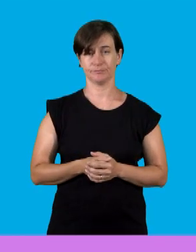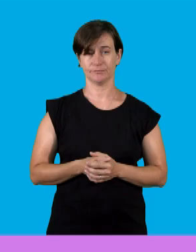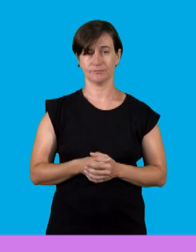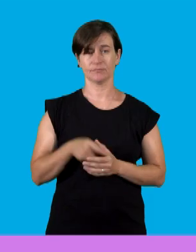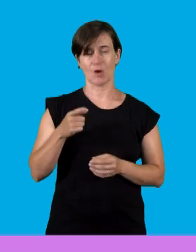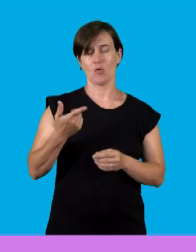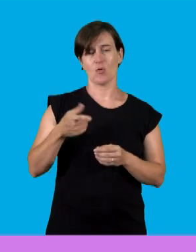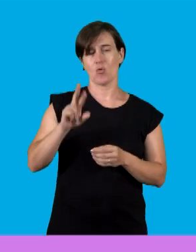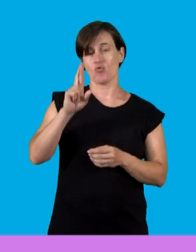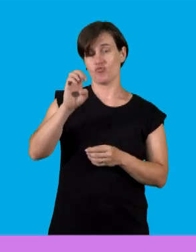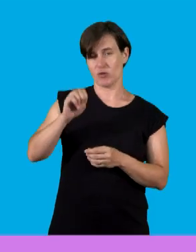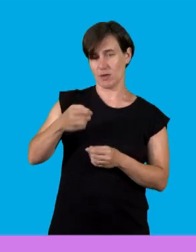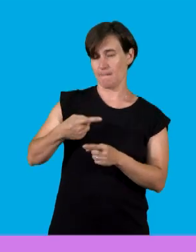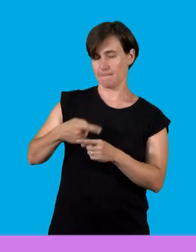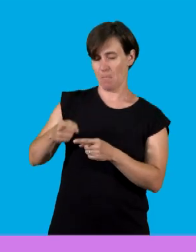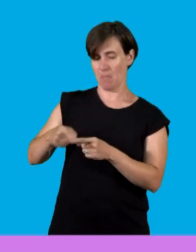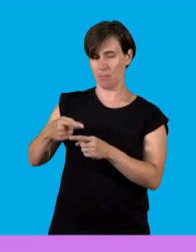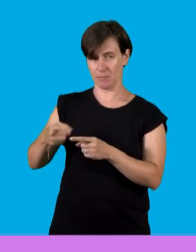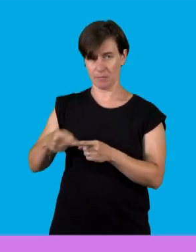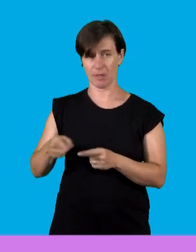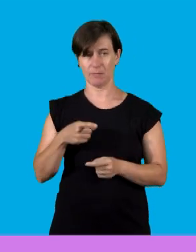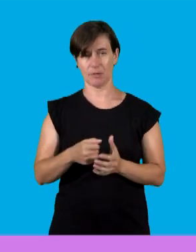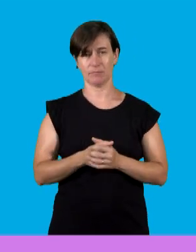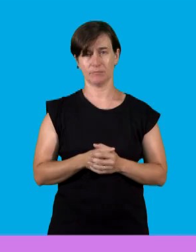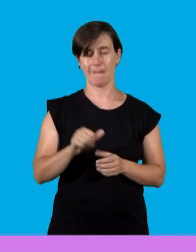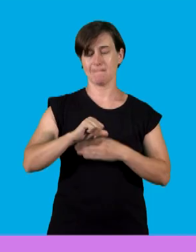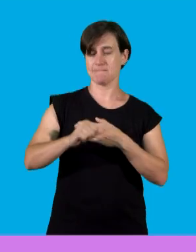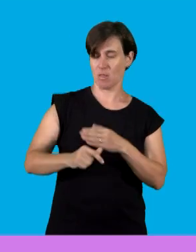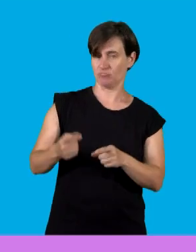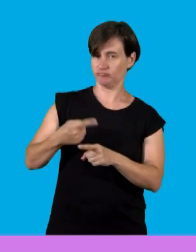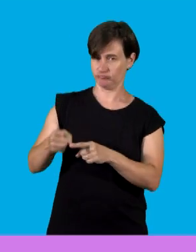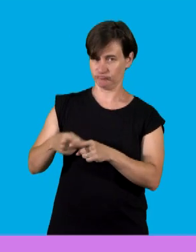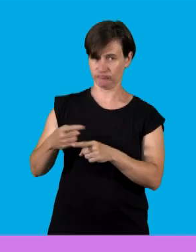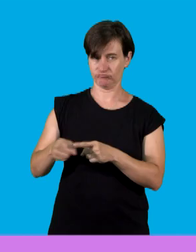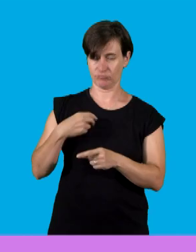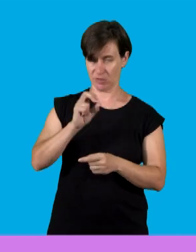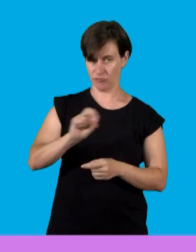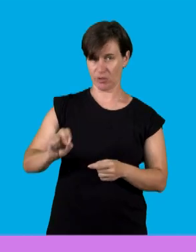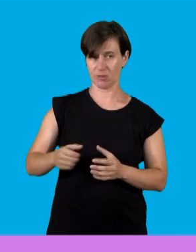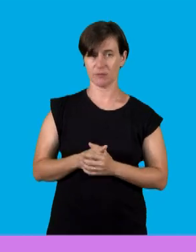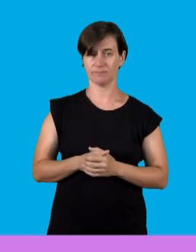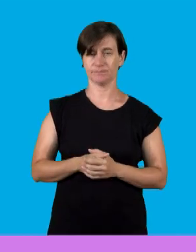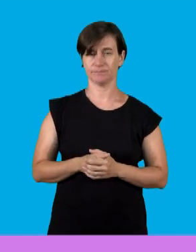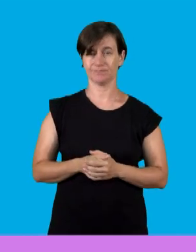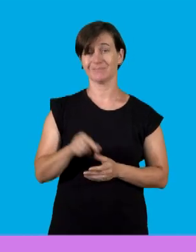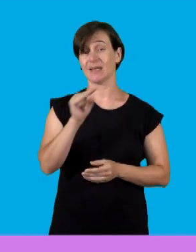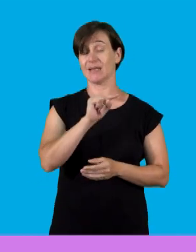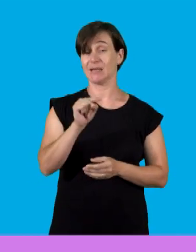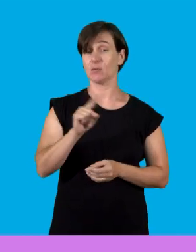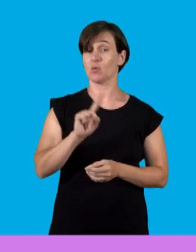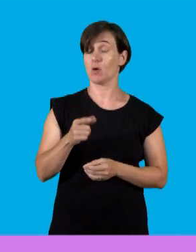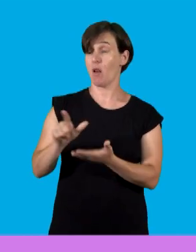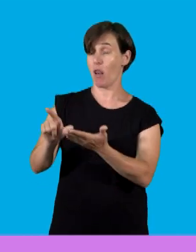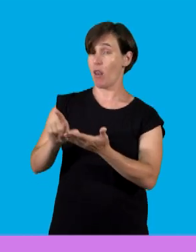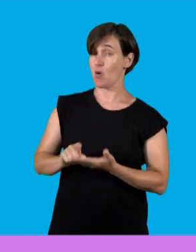as repayments. Okay, let it write in full. This is our monthly repayments equals to the